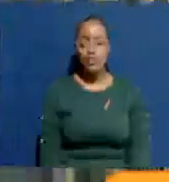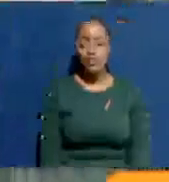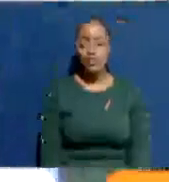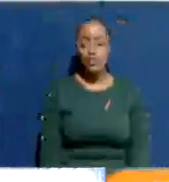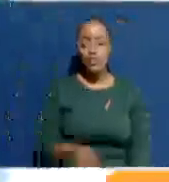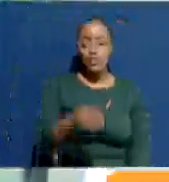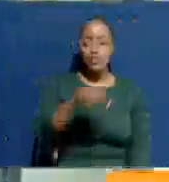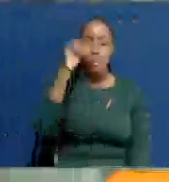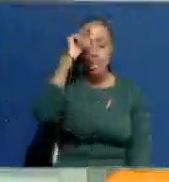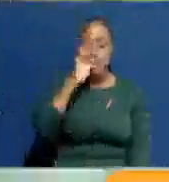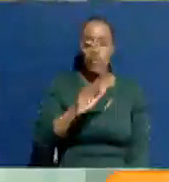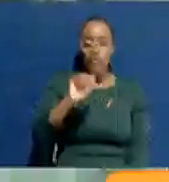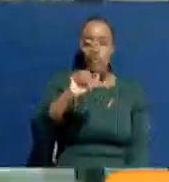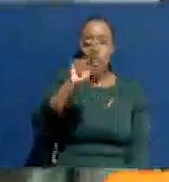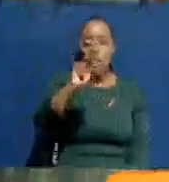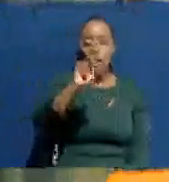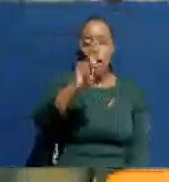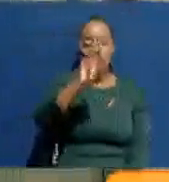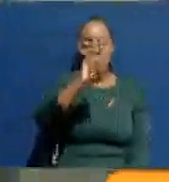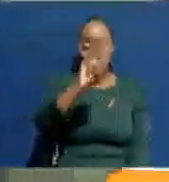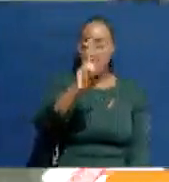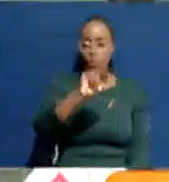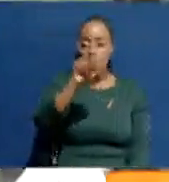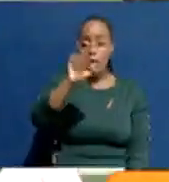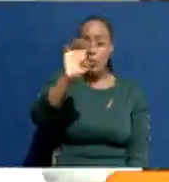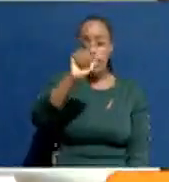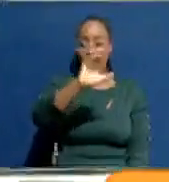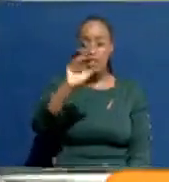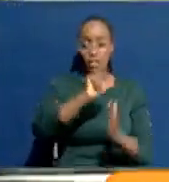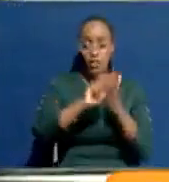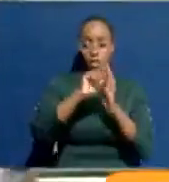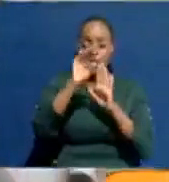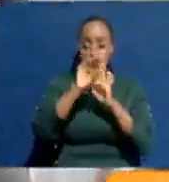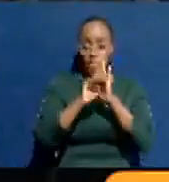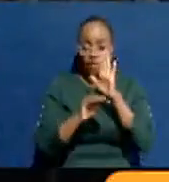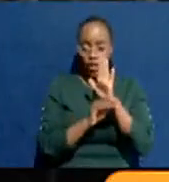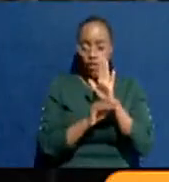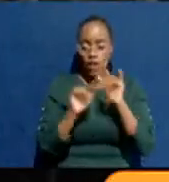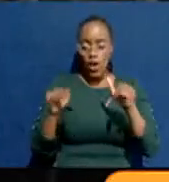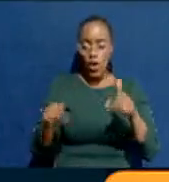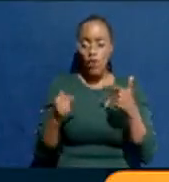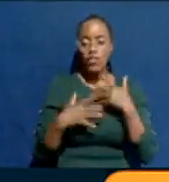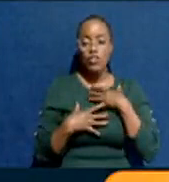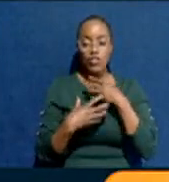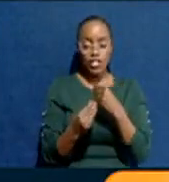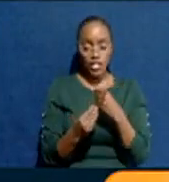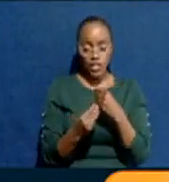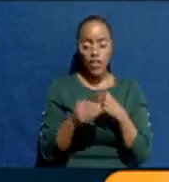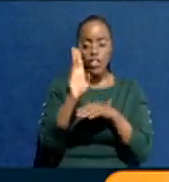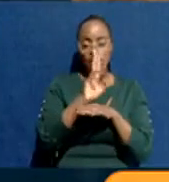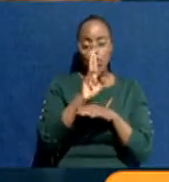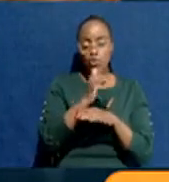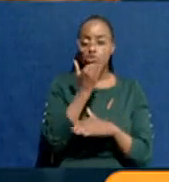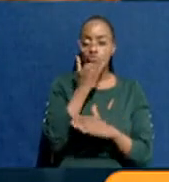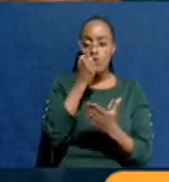The county's Governor Andrew Mwadime was at Integrity Center today to record statement of alleged conflict of interest, abuse of